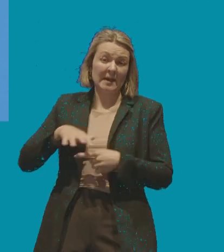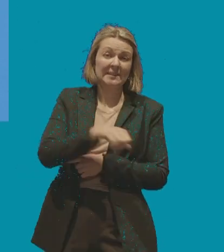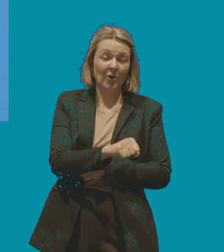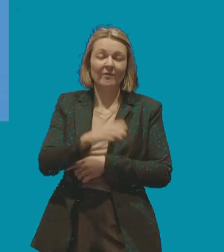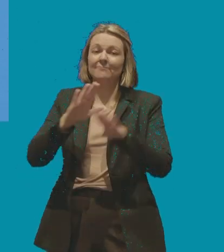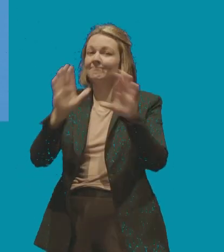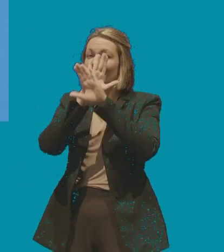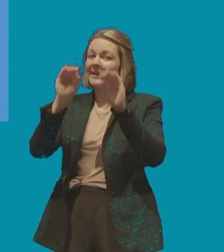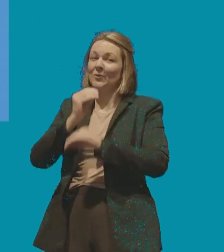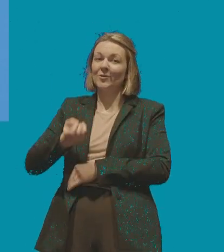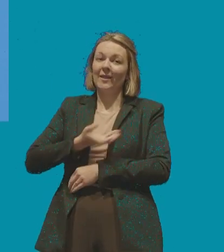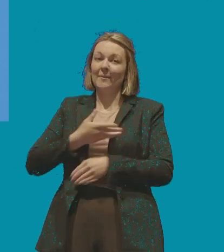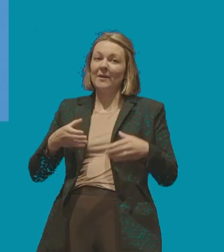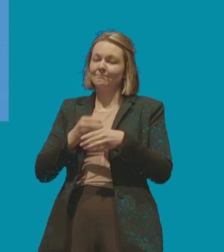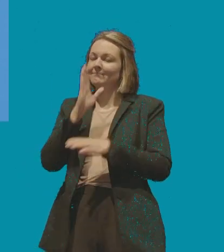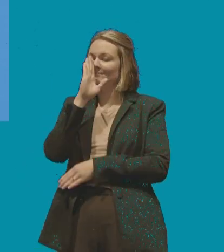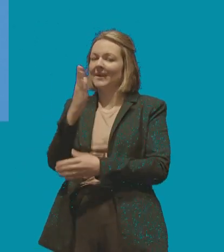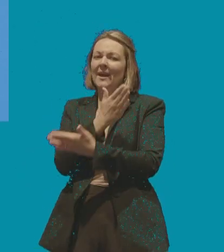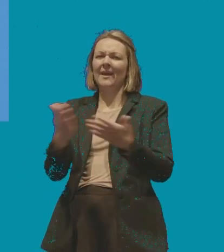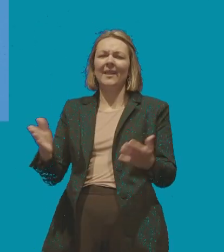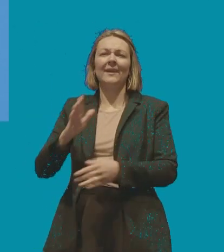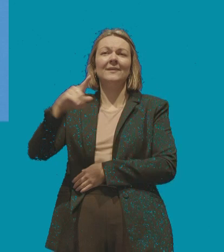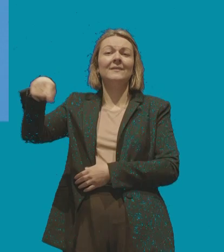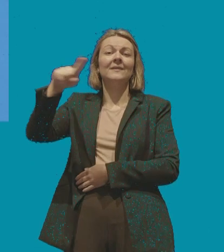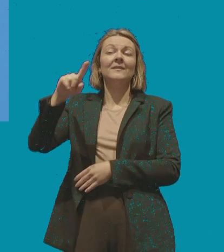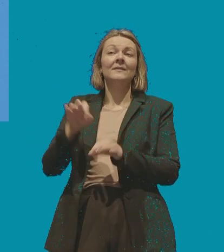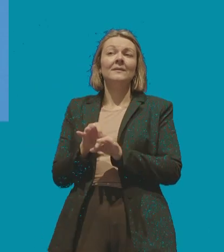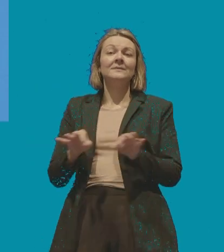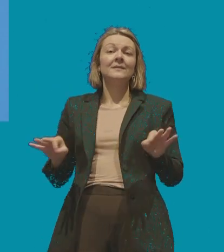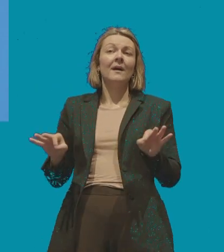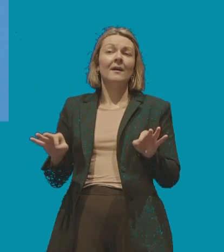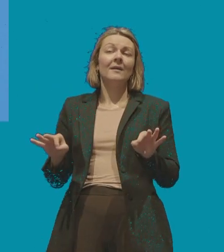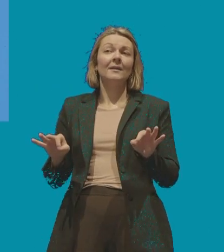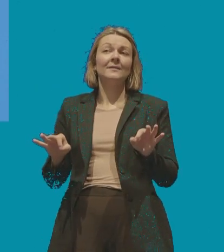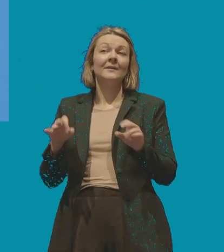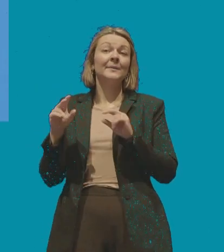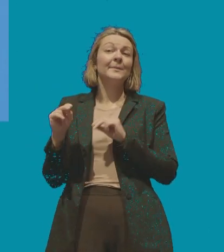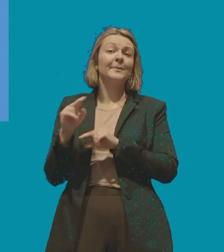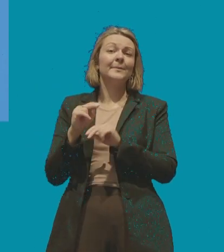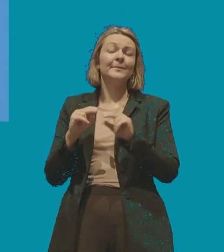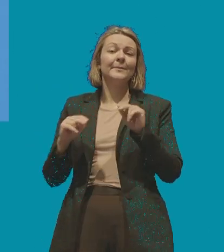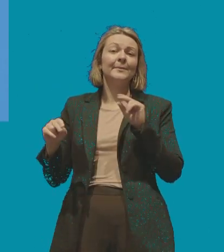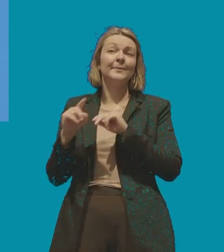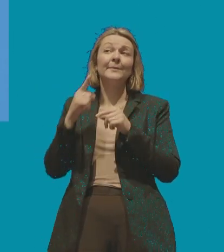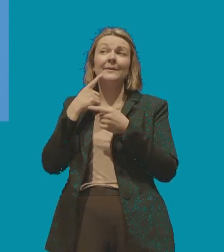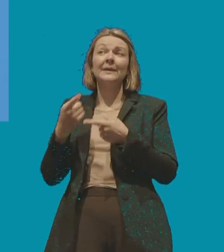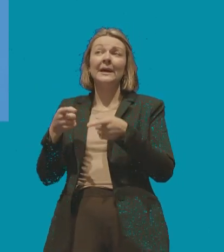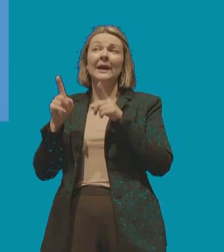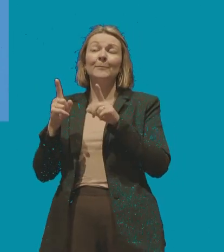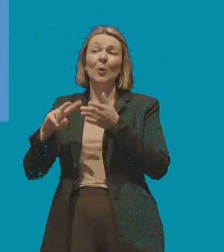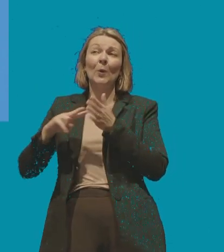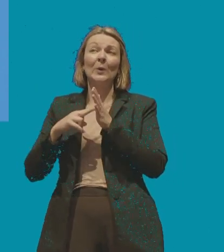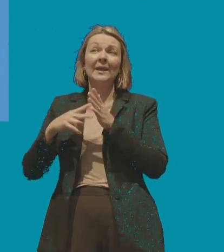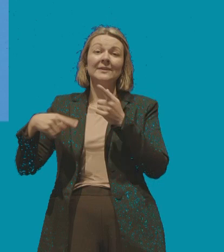message to Labour is very clear. Ignore the siren voices and the whingers in the employers' organisations and the